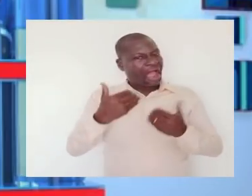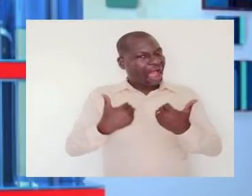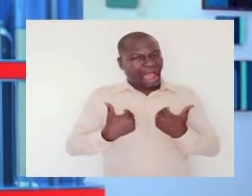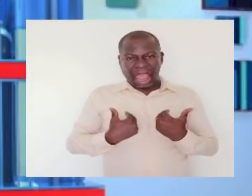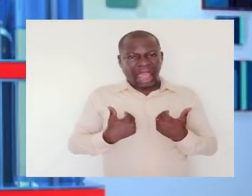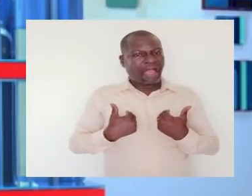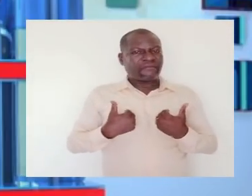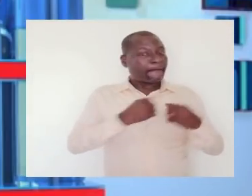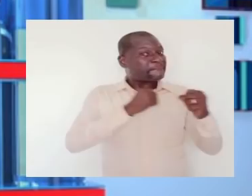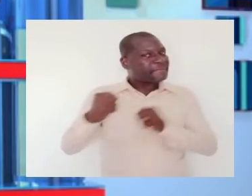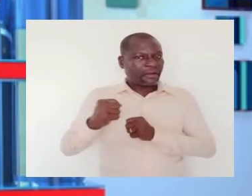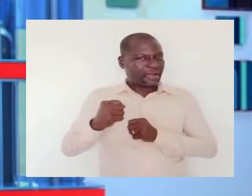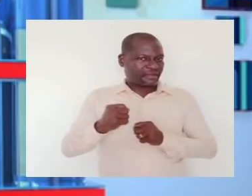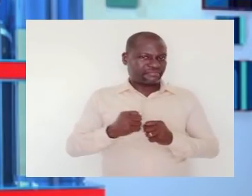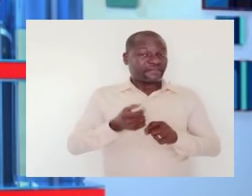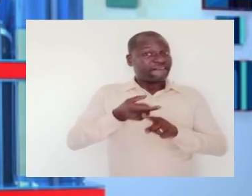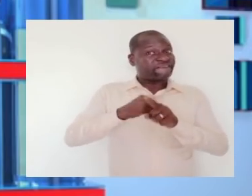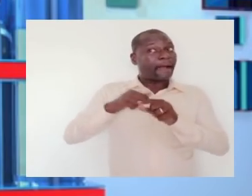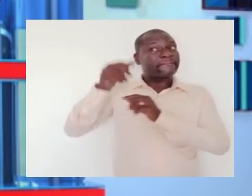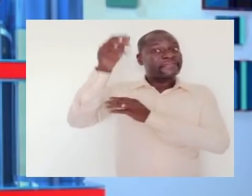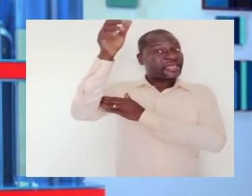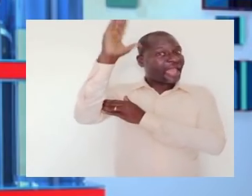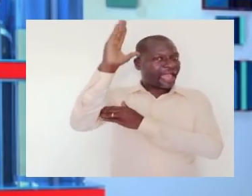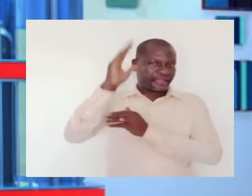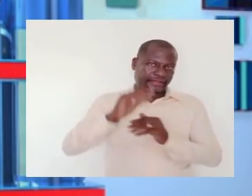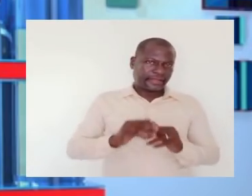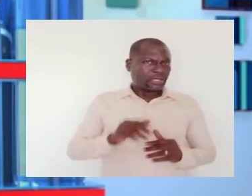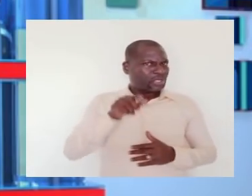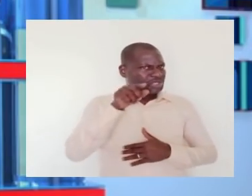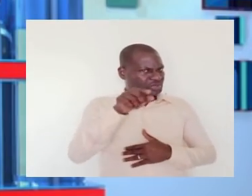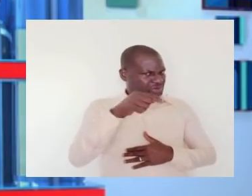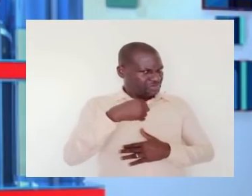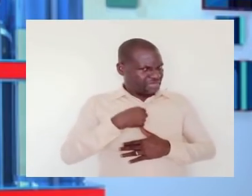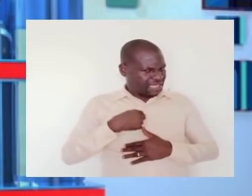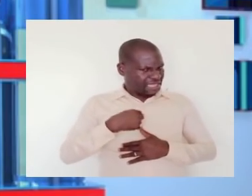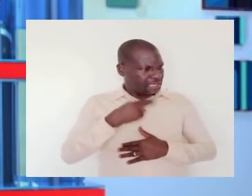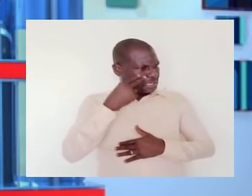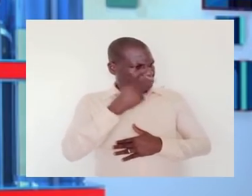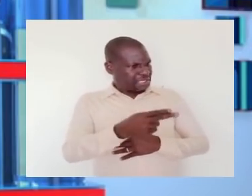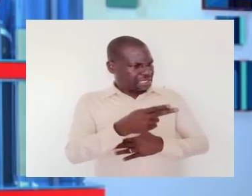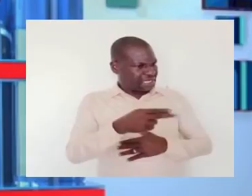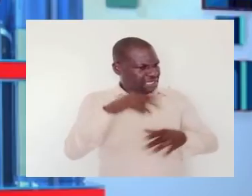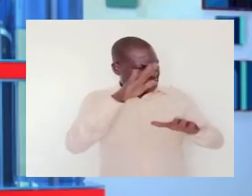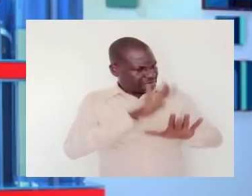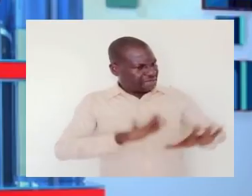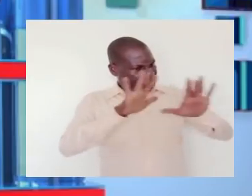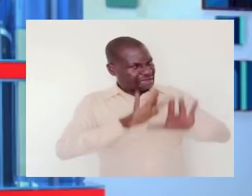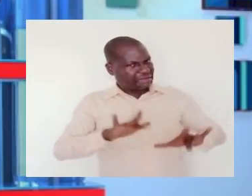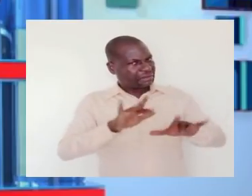ne sanchirane mi bisa o se okay anwade ne sanchirane be ana obi ye no ne a obetumi aka bi